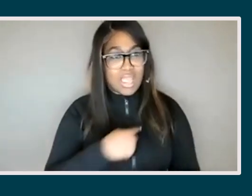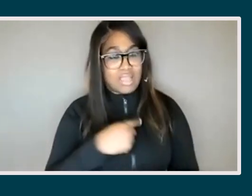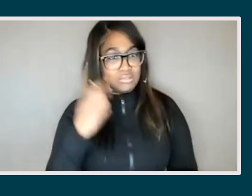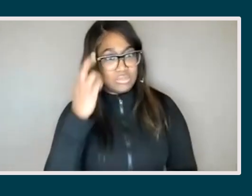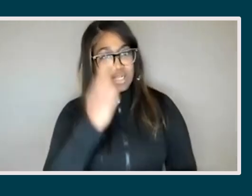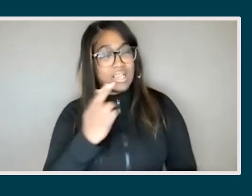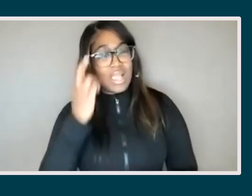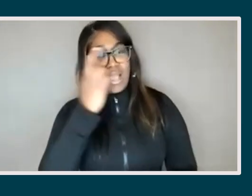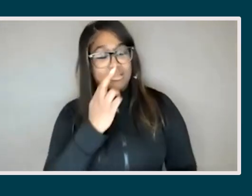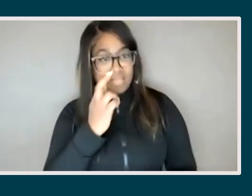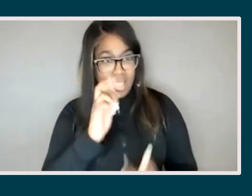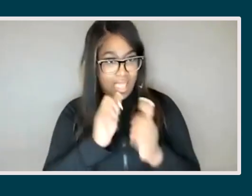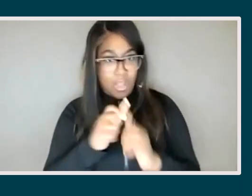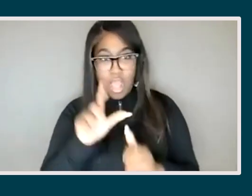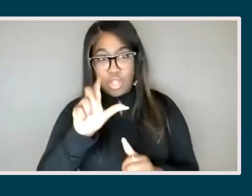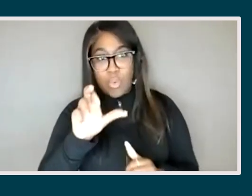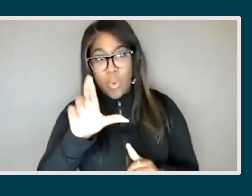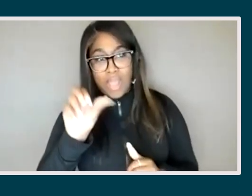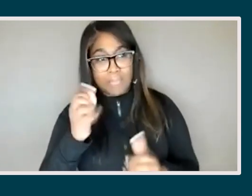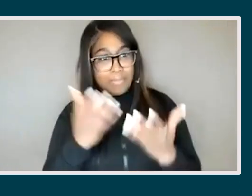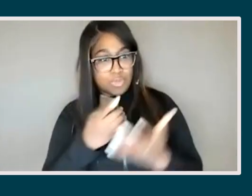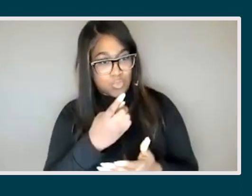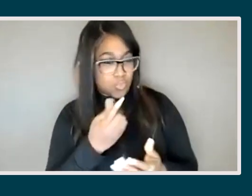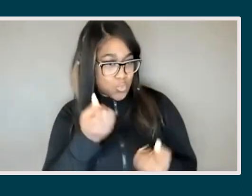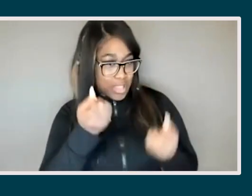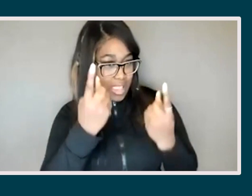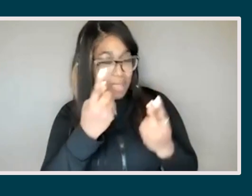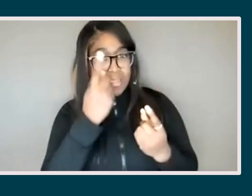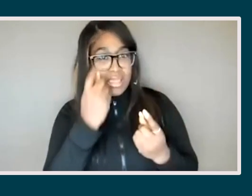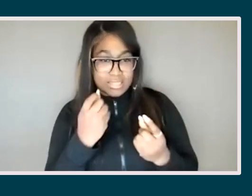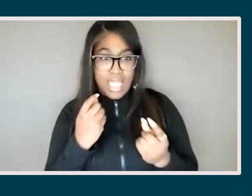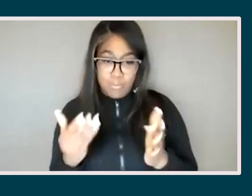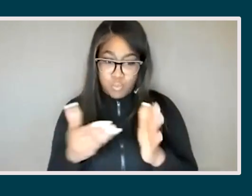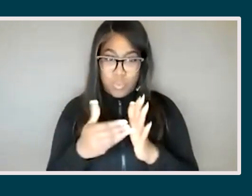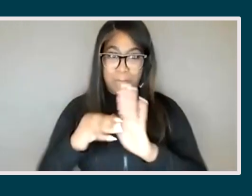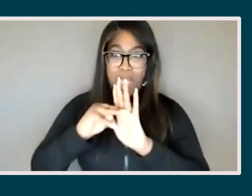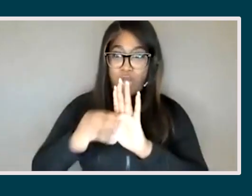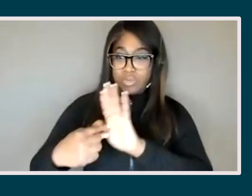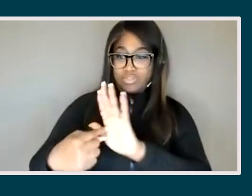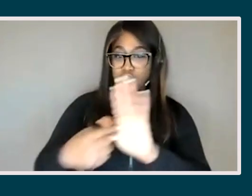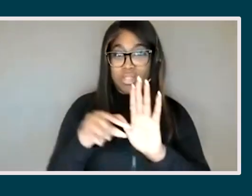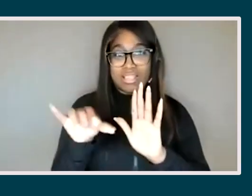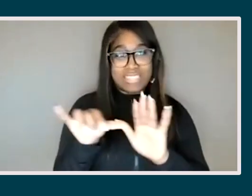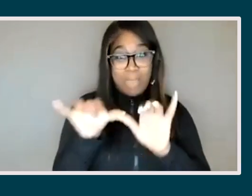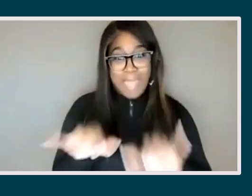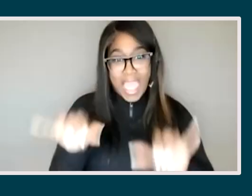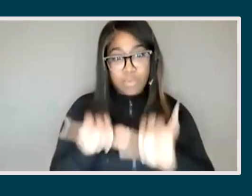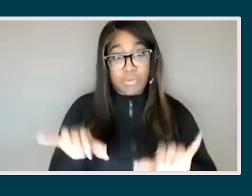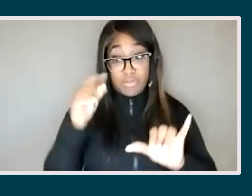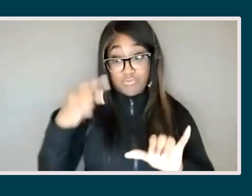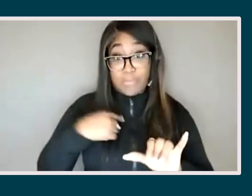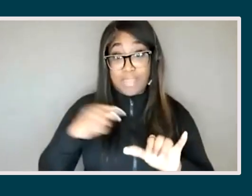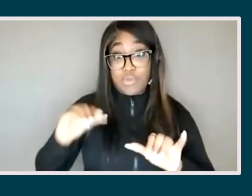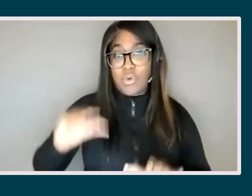to this, how I'm remodeling those same patterns, because for me growing up, it was always like I would